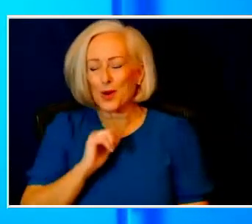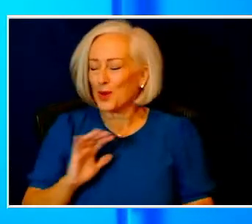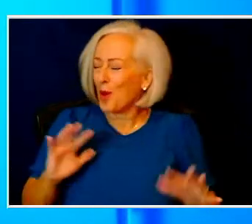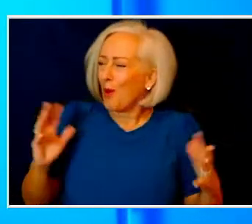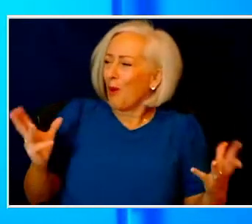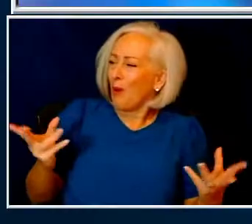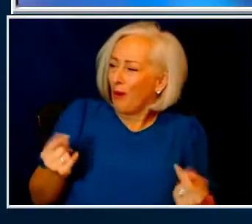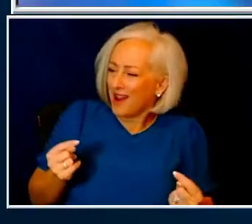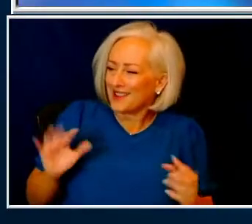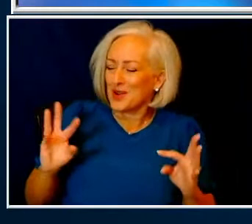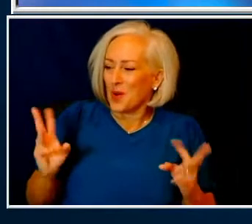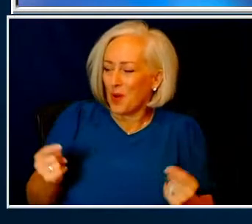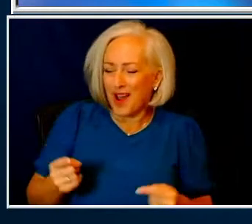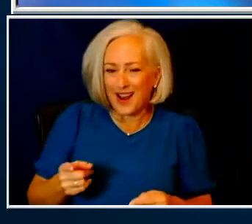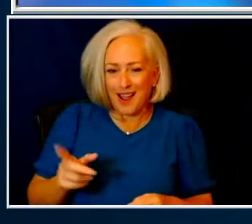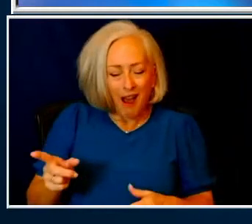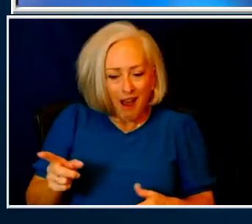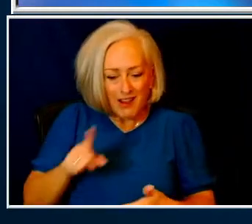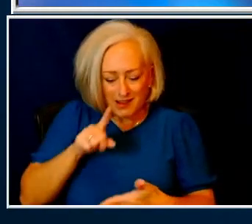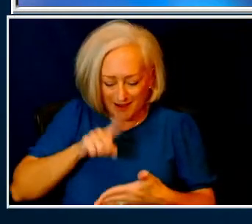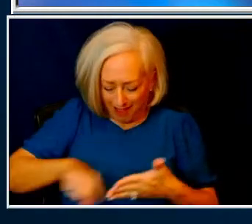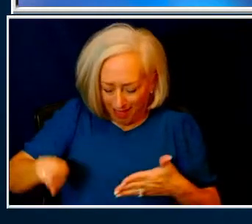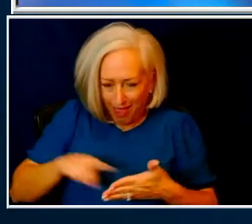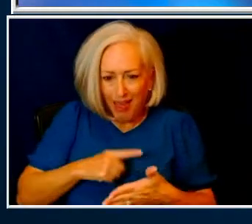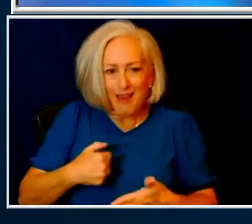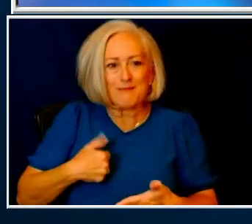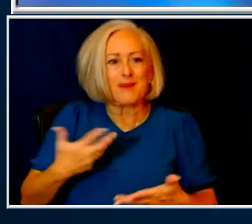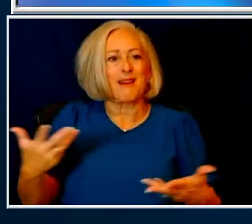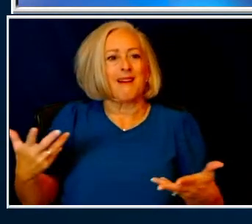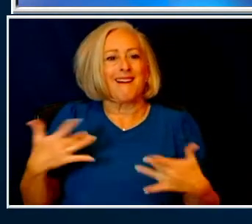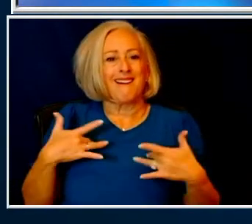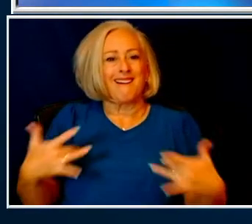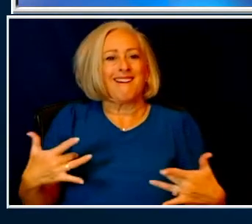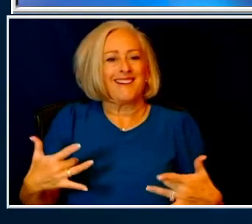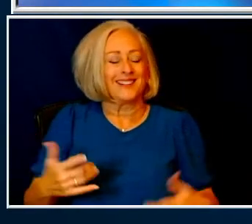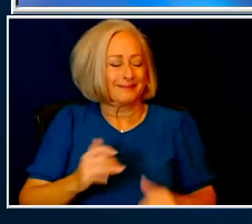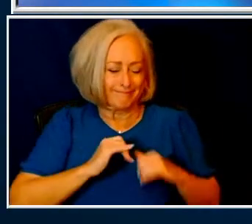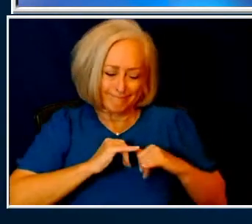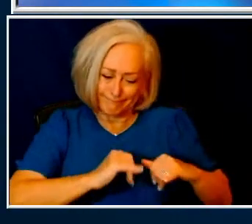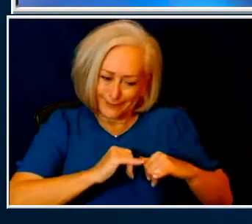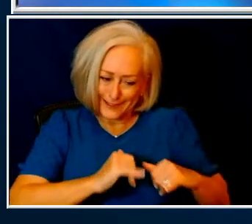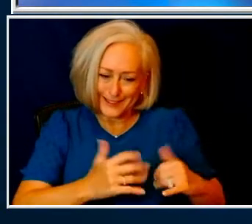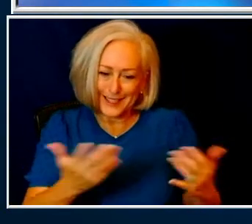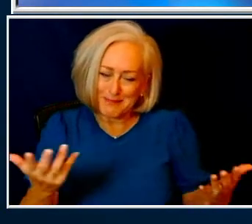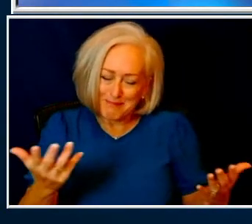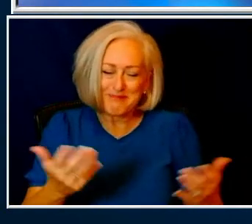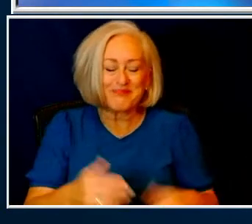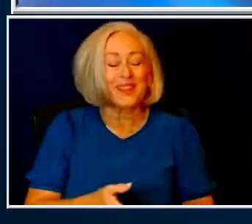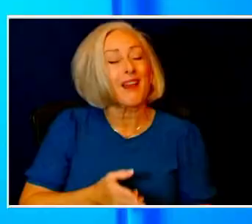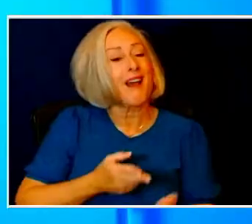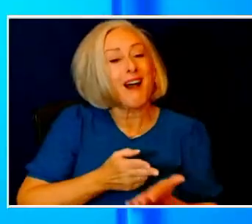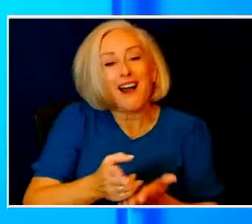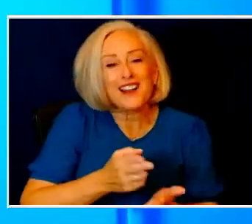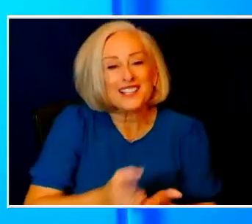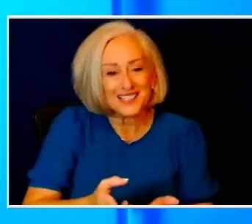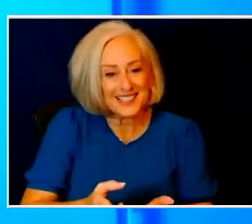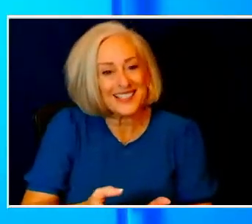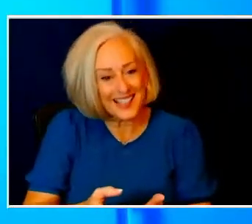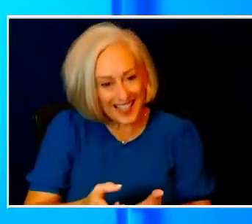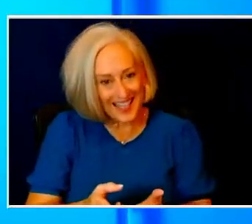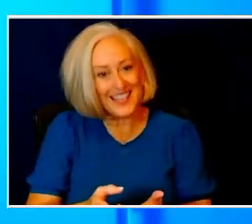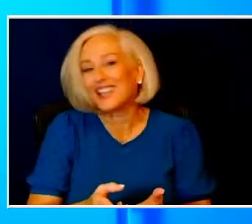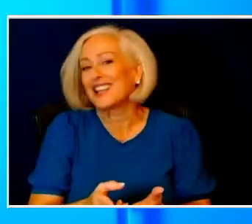minute. You just X'd me out here. Well, I'm in the same situation, Steve. But honestly, there is no question from